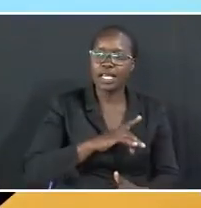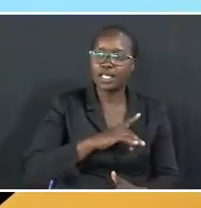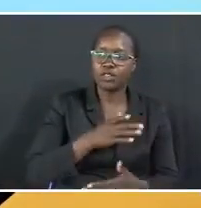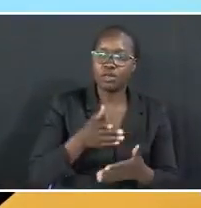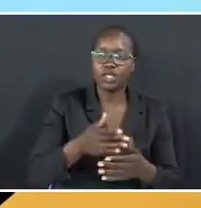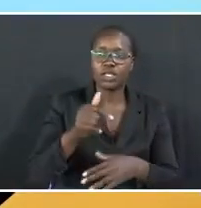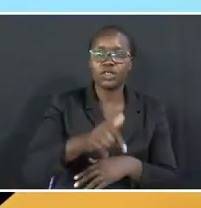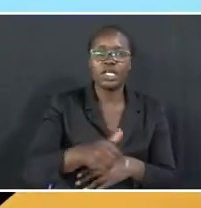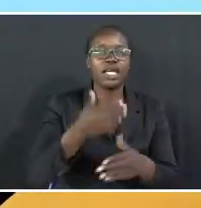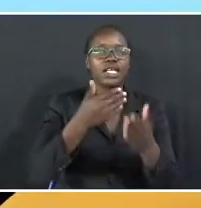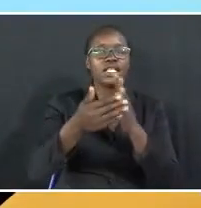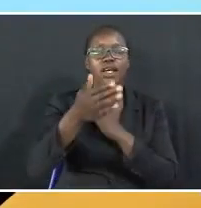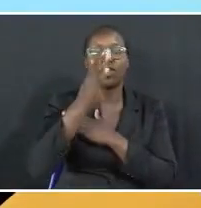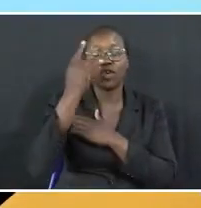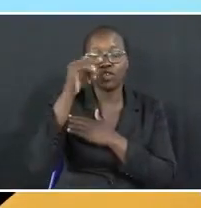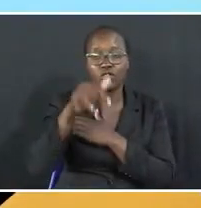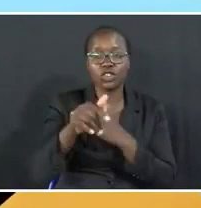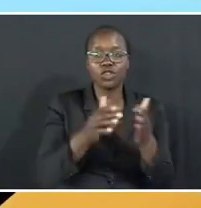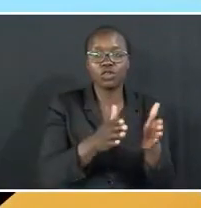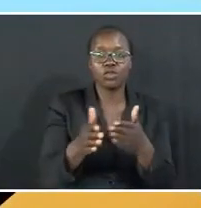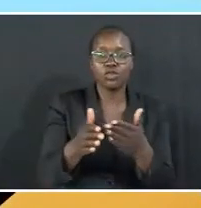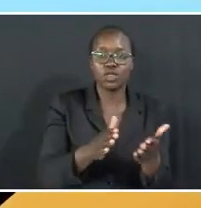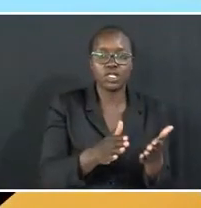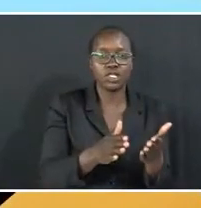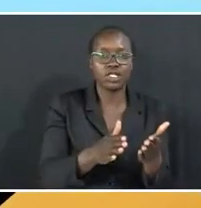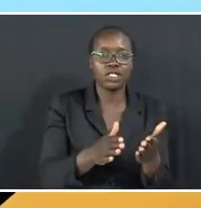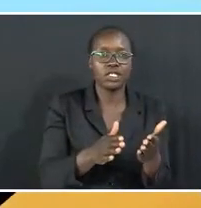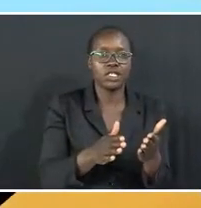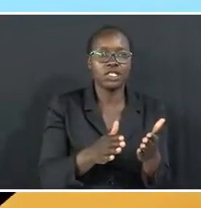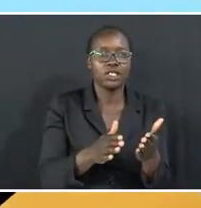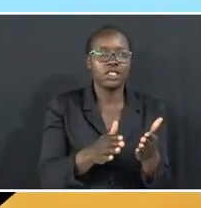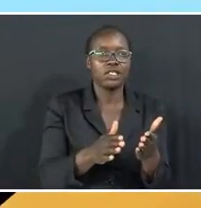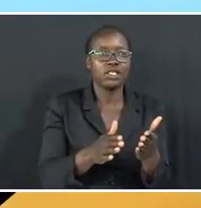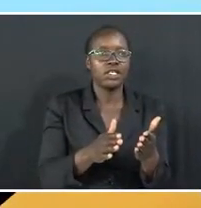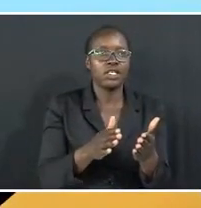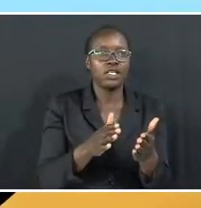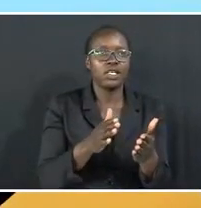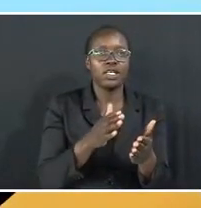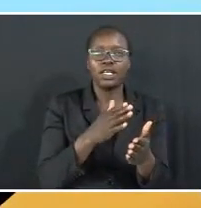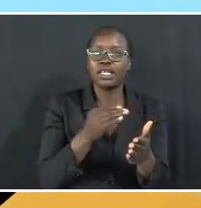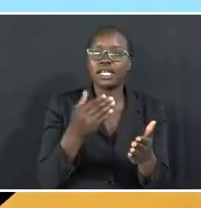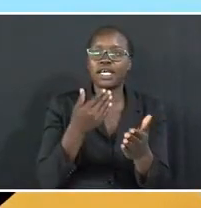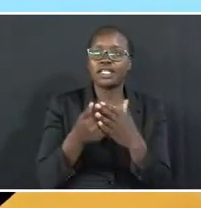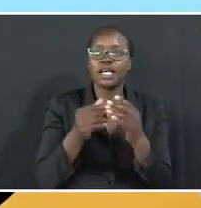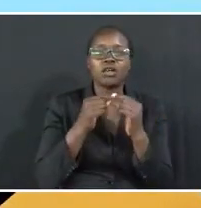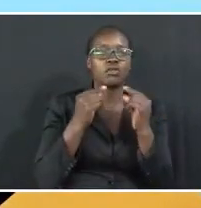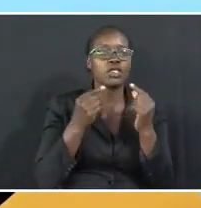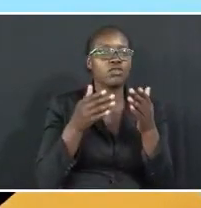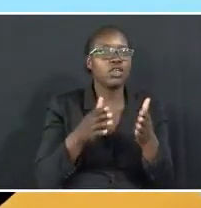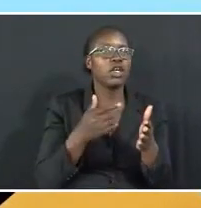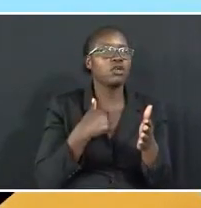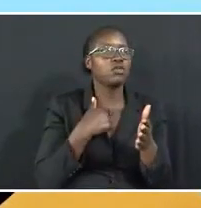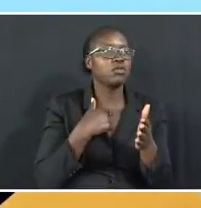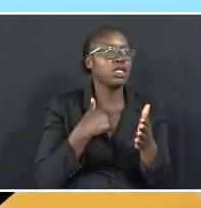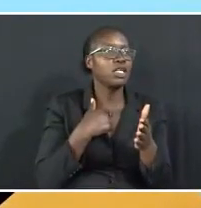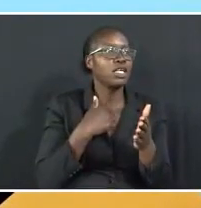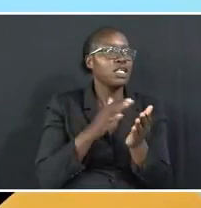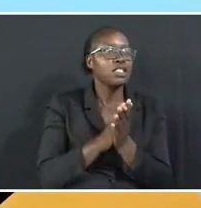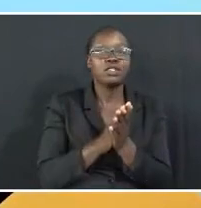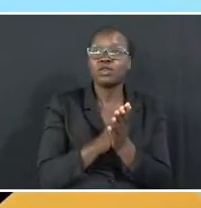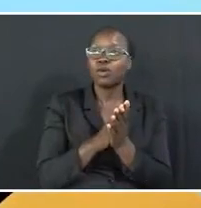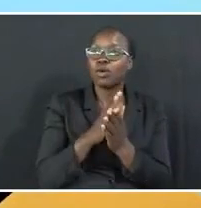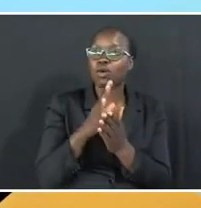here today, and I thank God for this opportunity, and I thank Pastor for allowing me to speak here